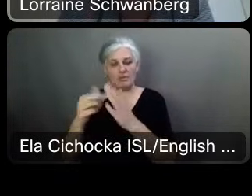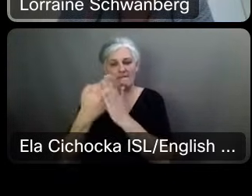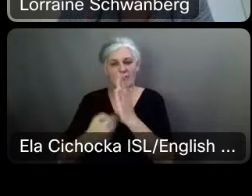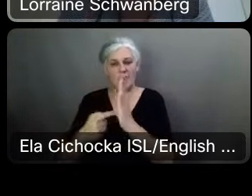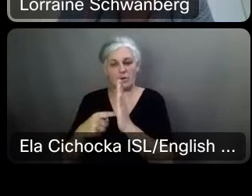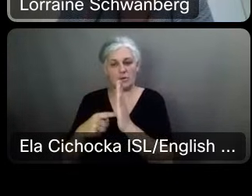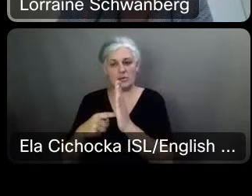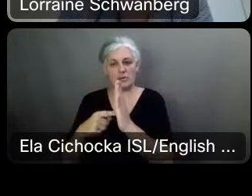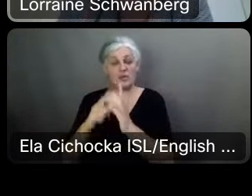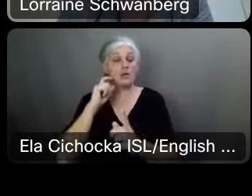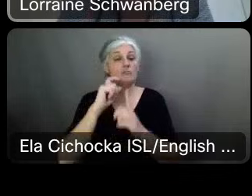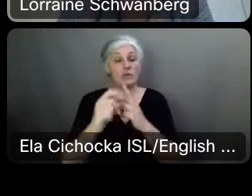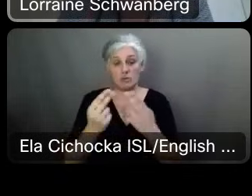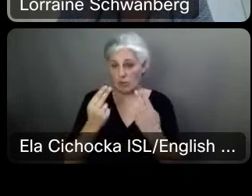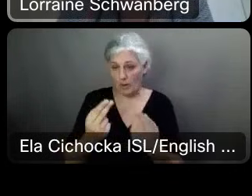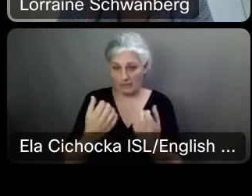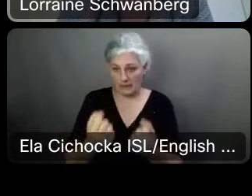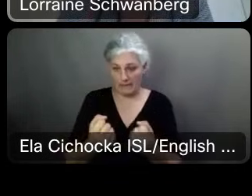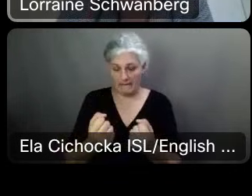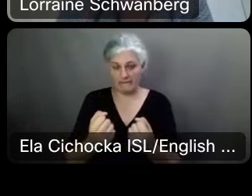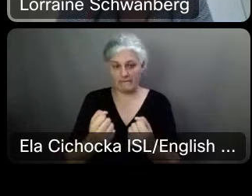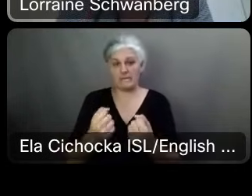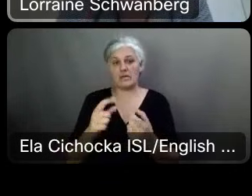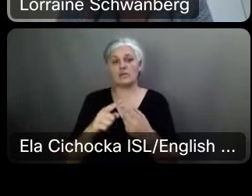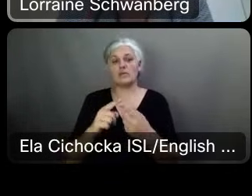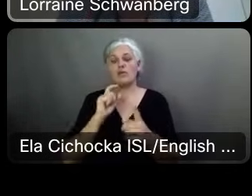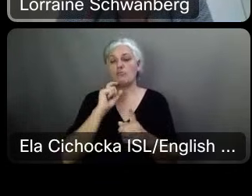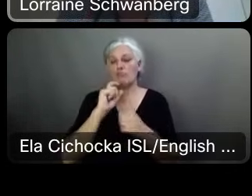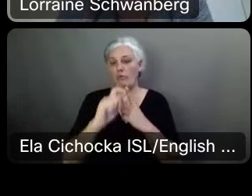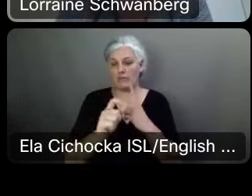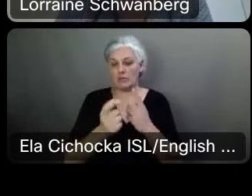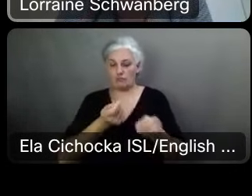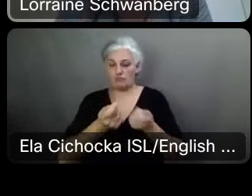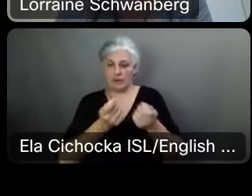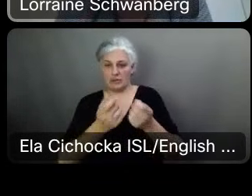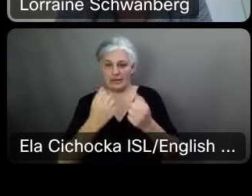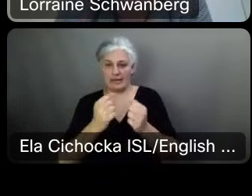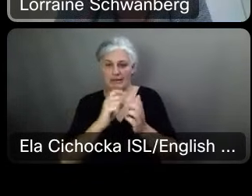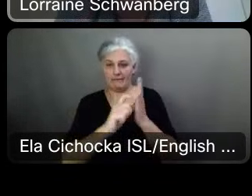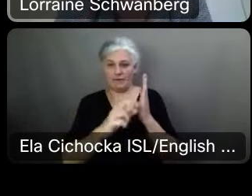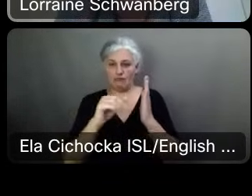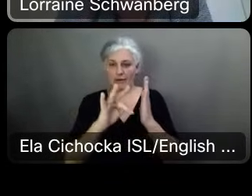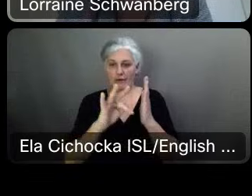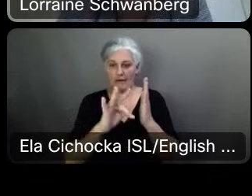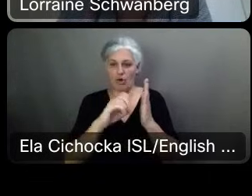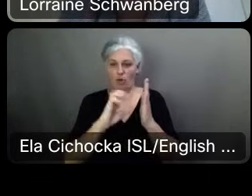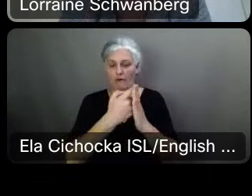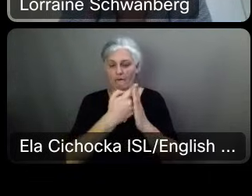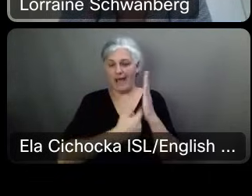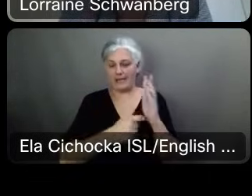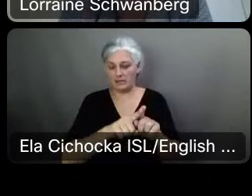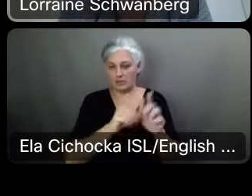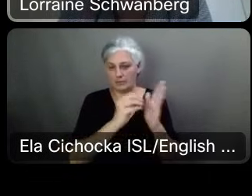a professional requirement, so a lot of our professional regulators will have that reference in their code of ethics now as well.